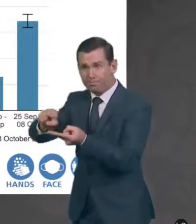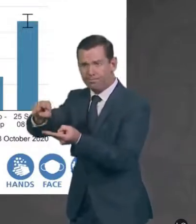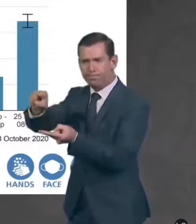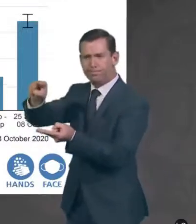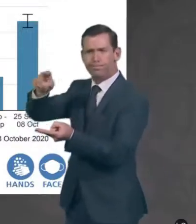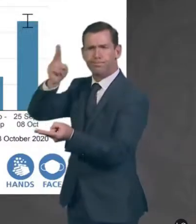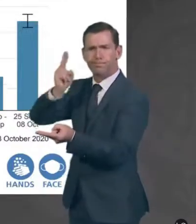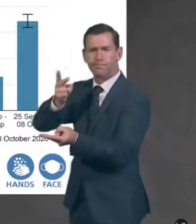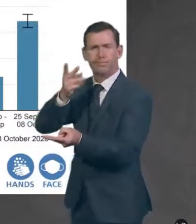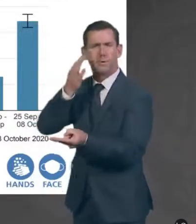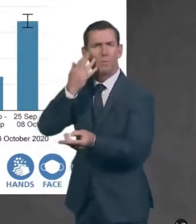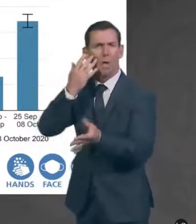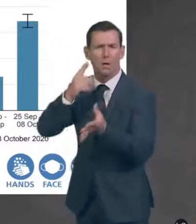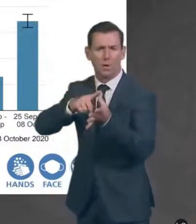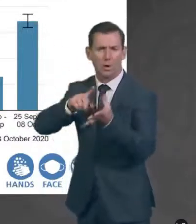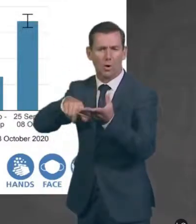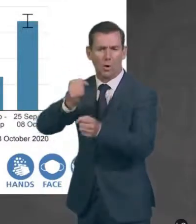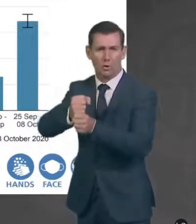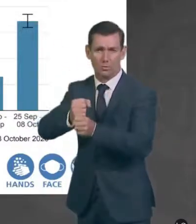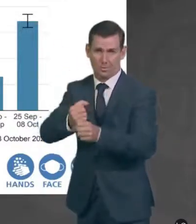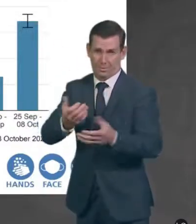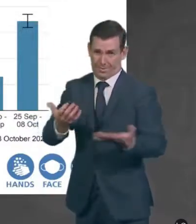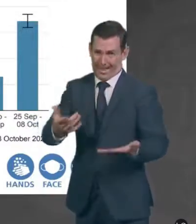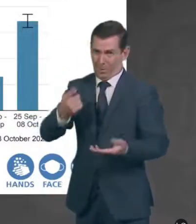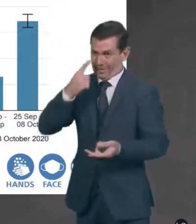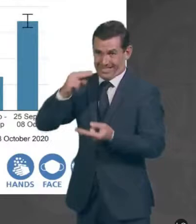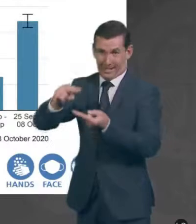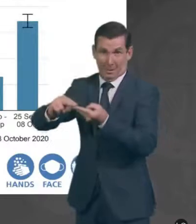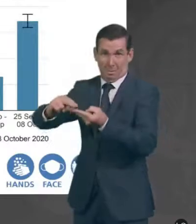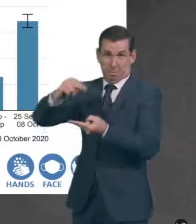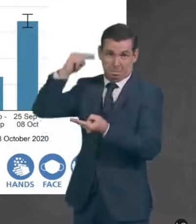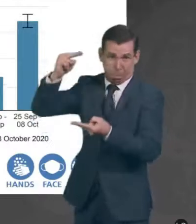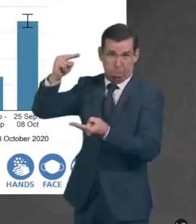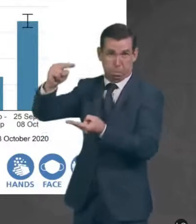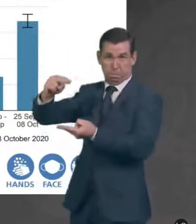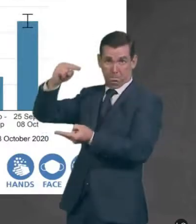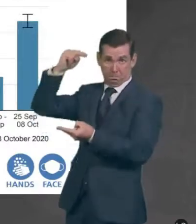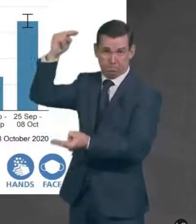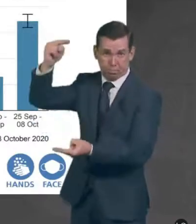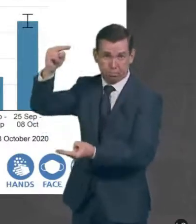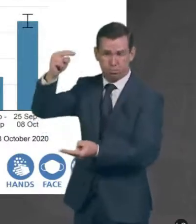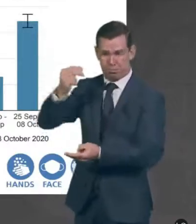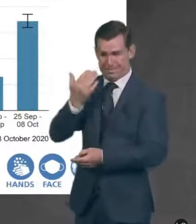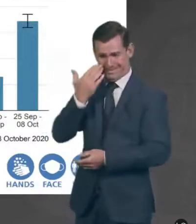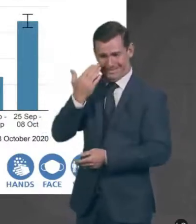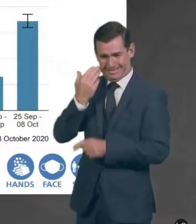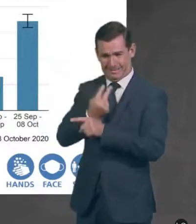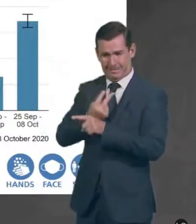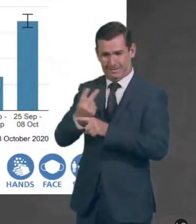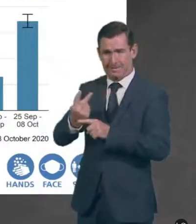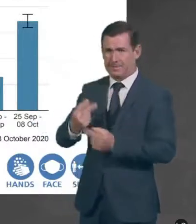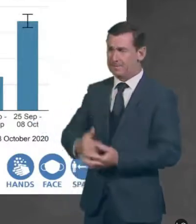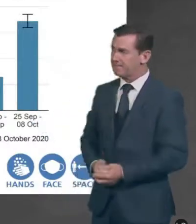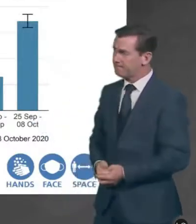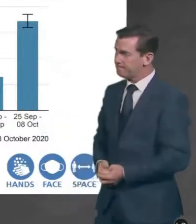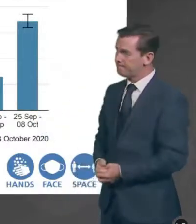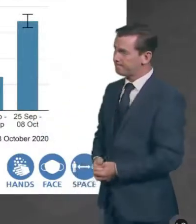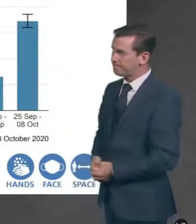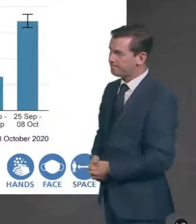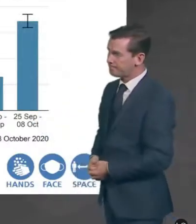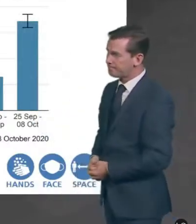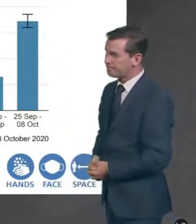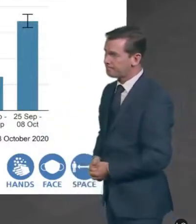now have taken a big increase again in the last couple of weeks. And the latest data from the ONS estimate